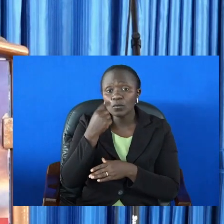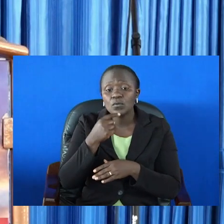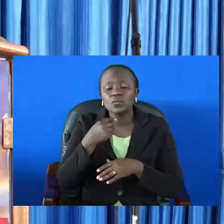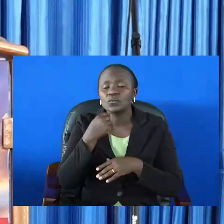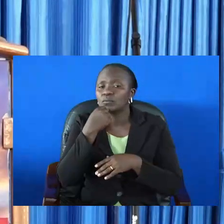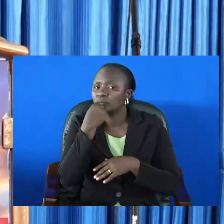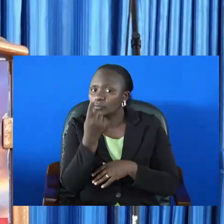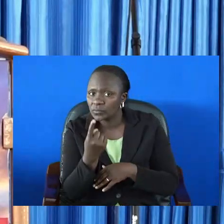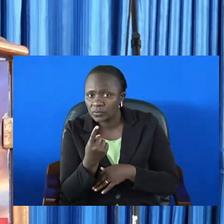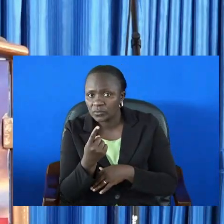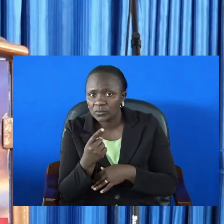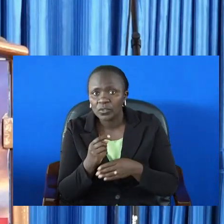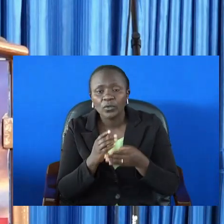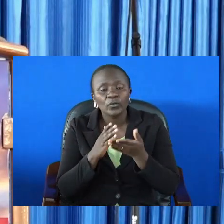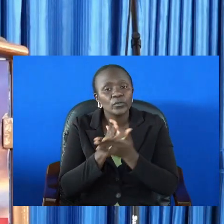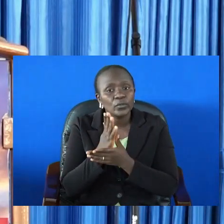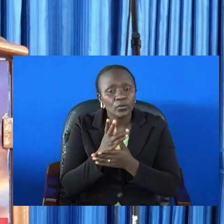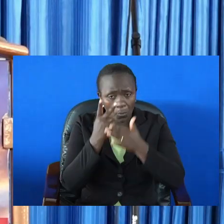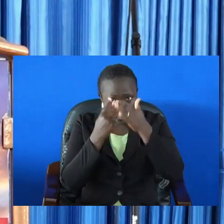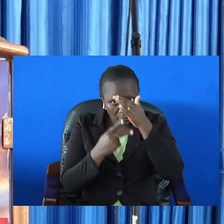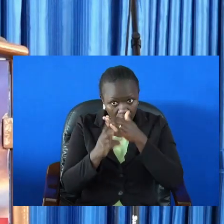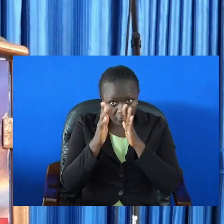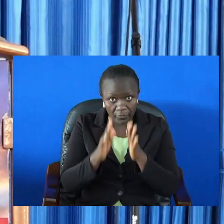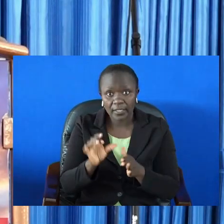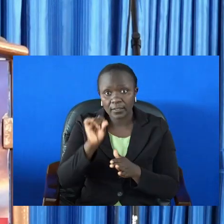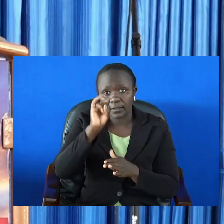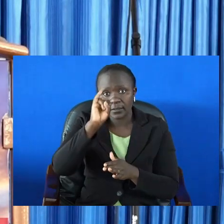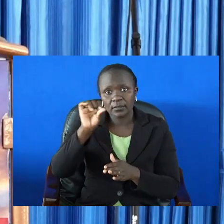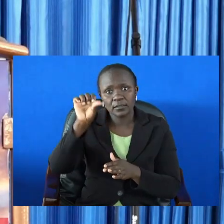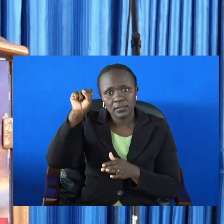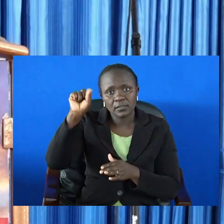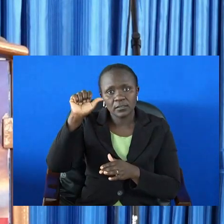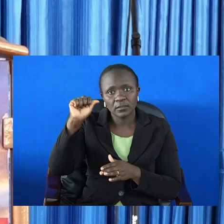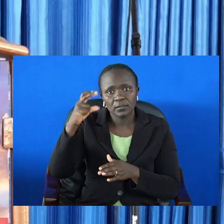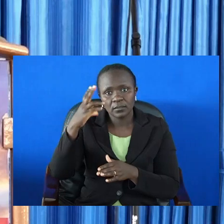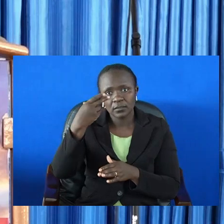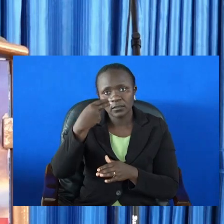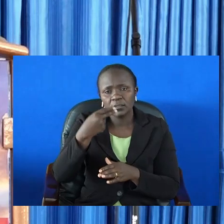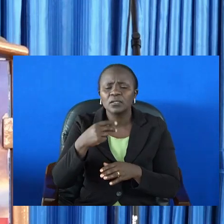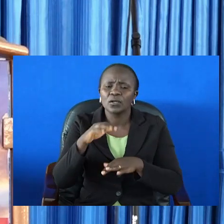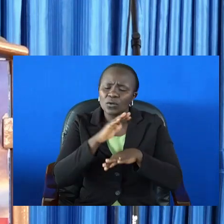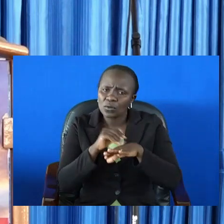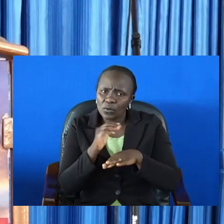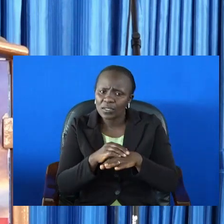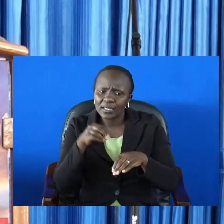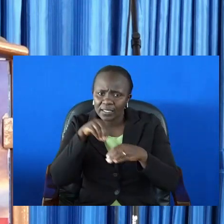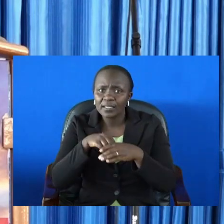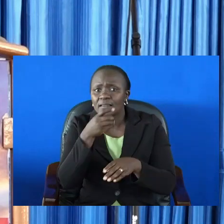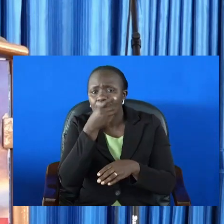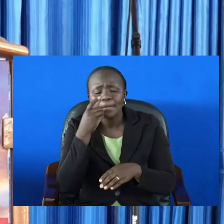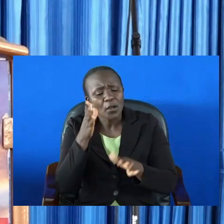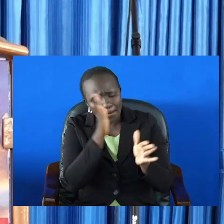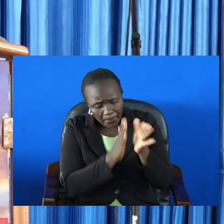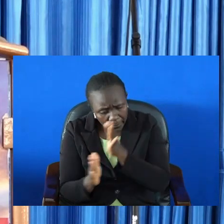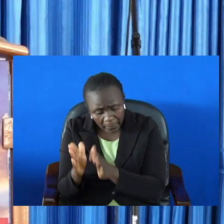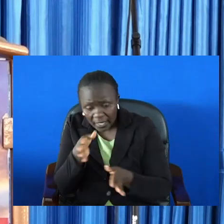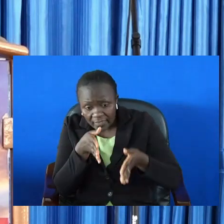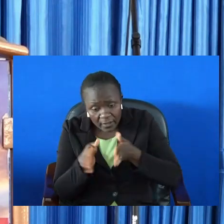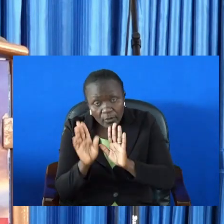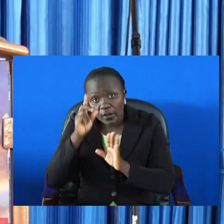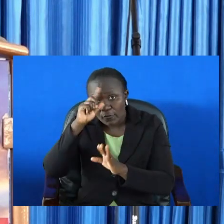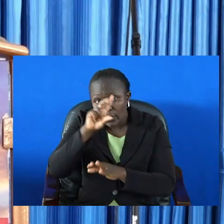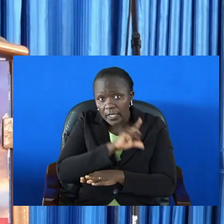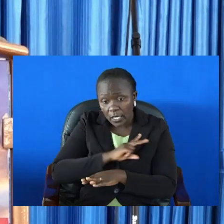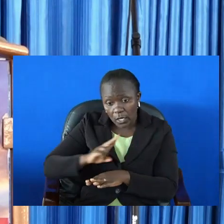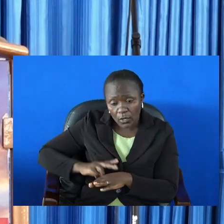spoken of through the prophet Isaiah, a voice of one calling in the wilderness, prepare the way for the